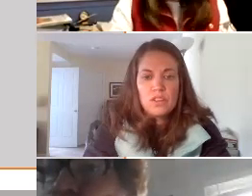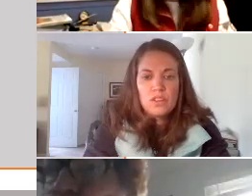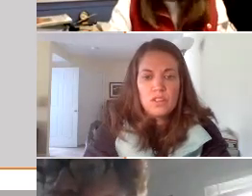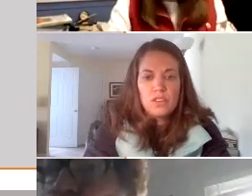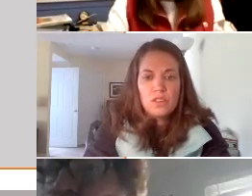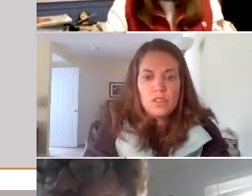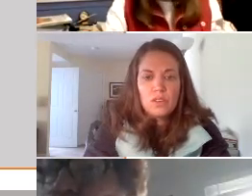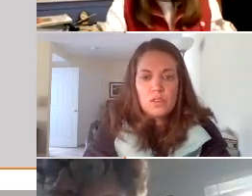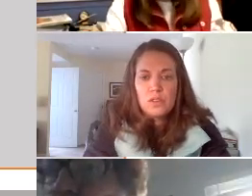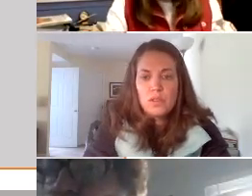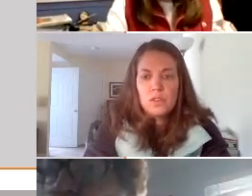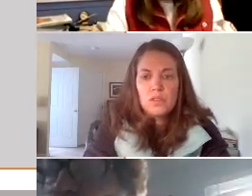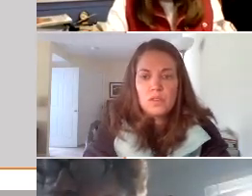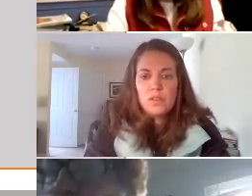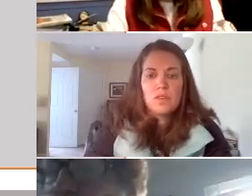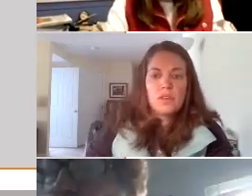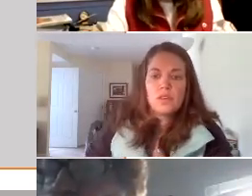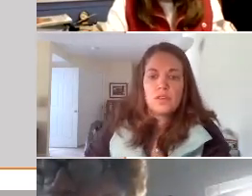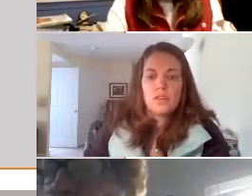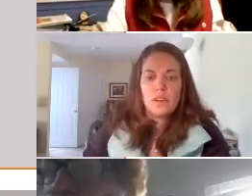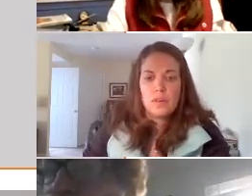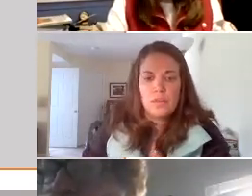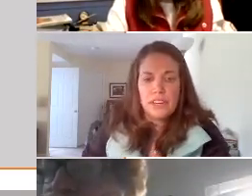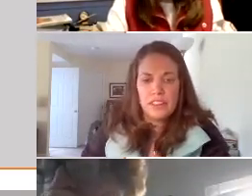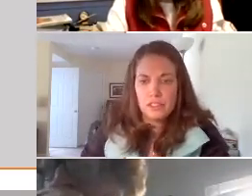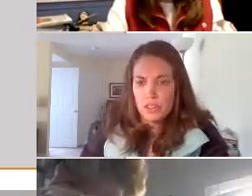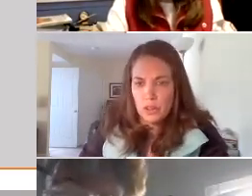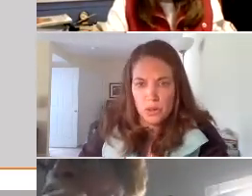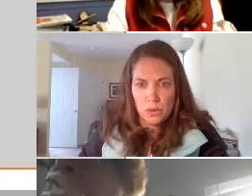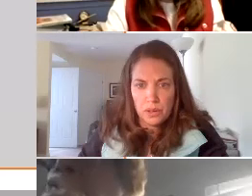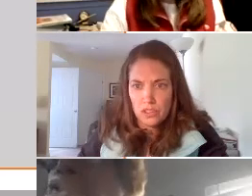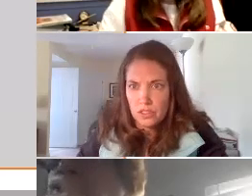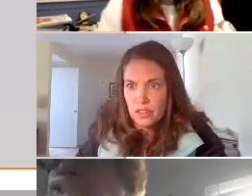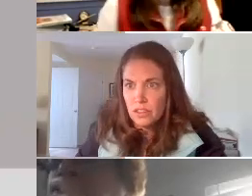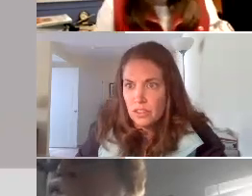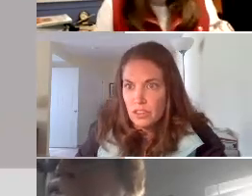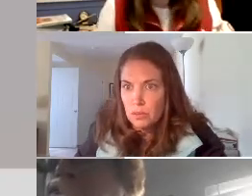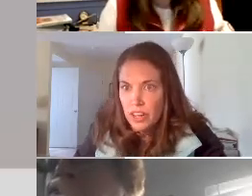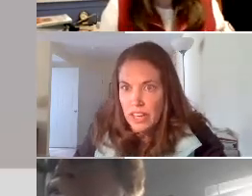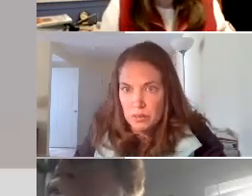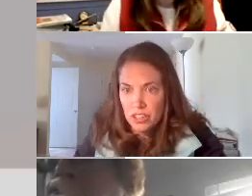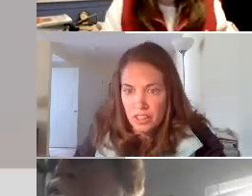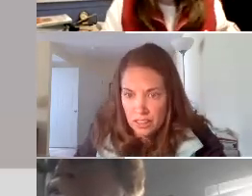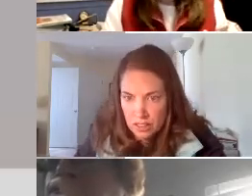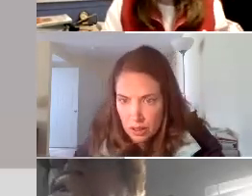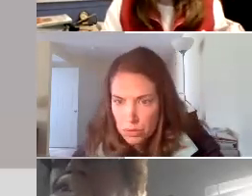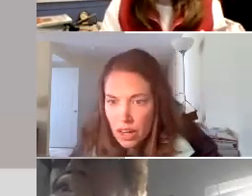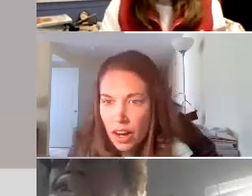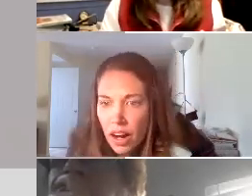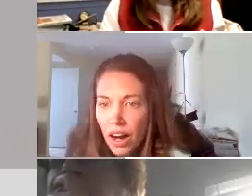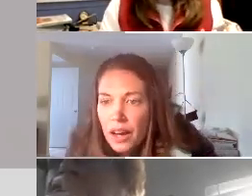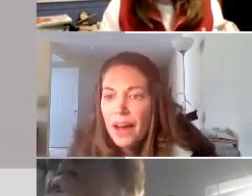against the CVI characteristics. Becky, there's a question. Sorry, I'm running captioning at the